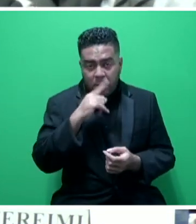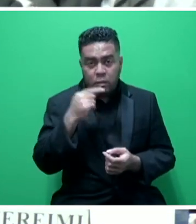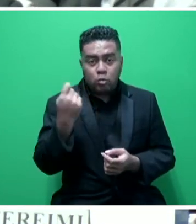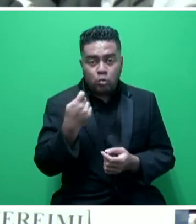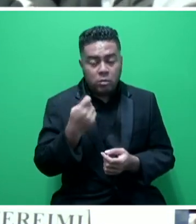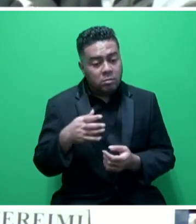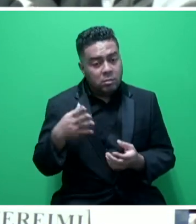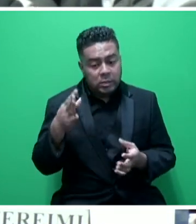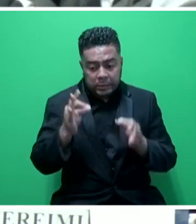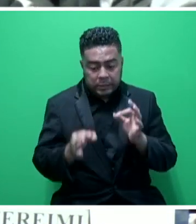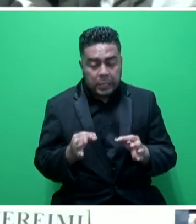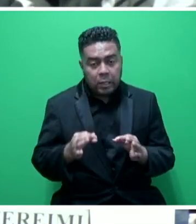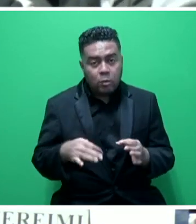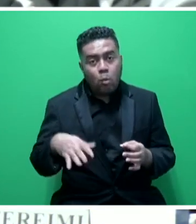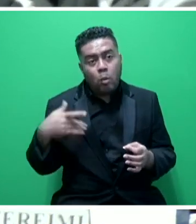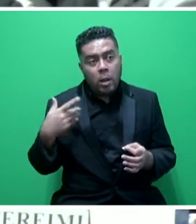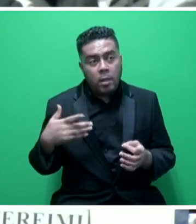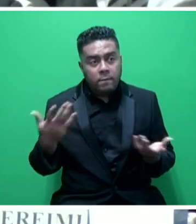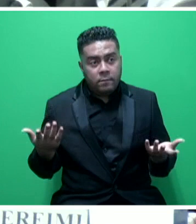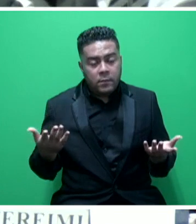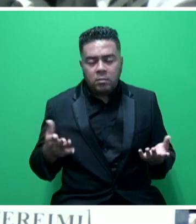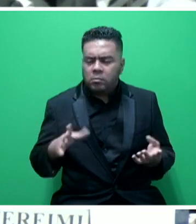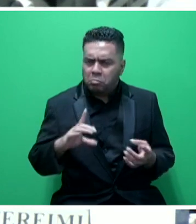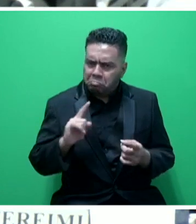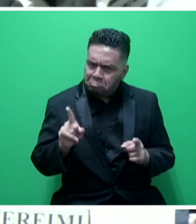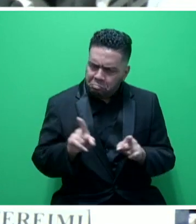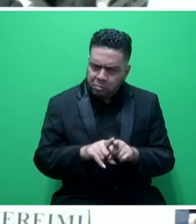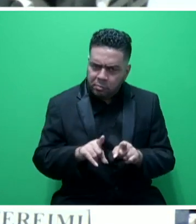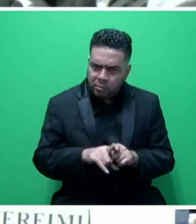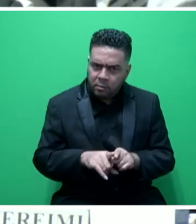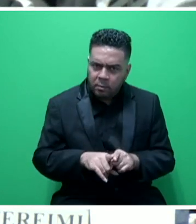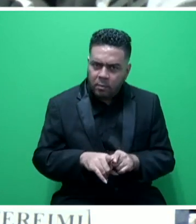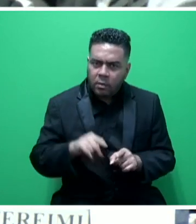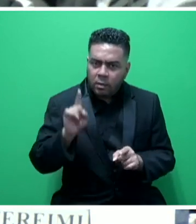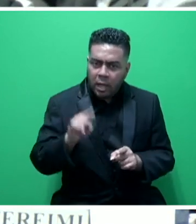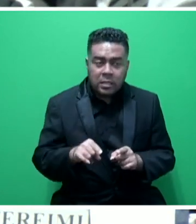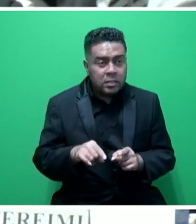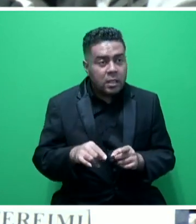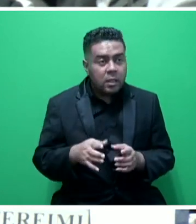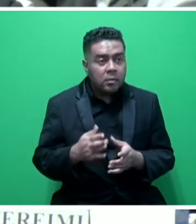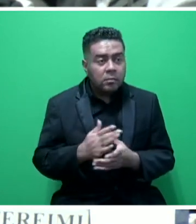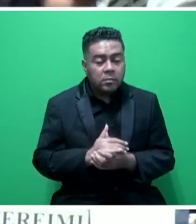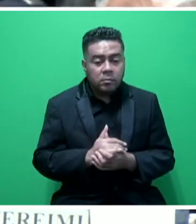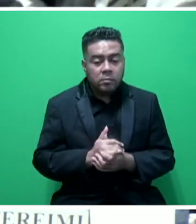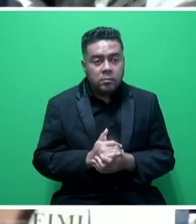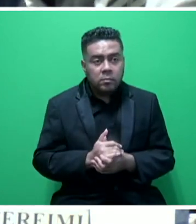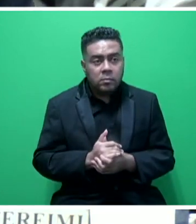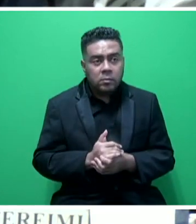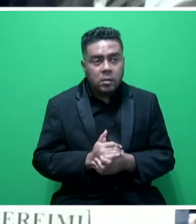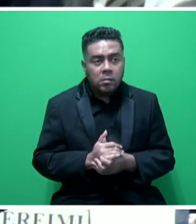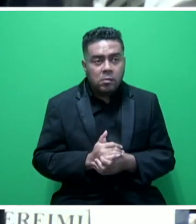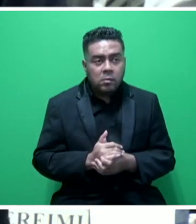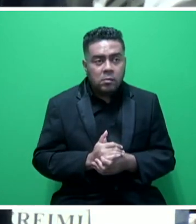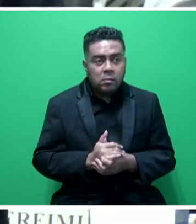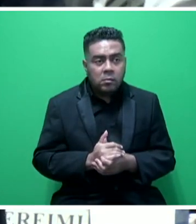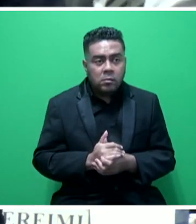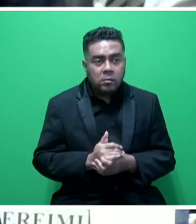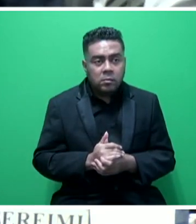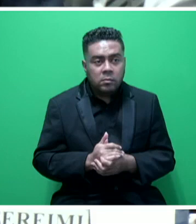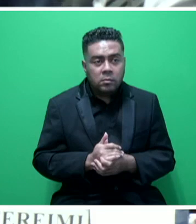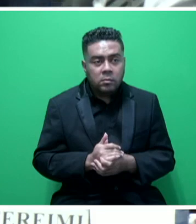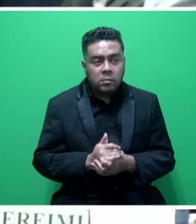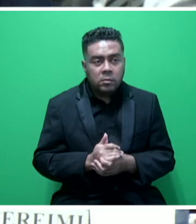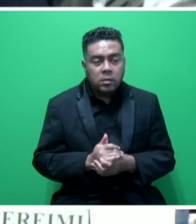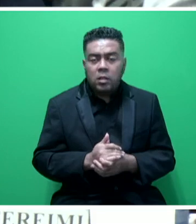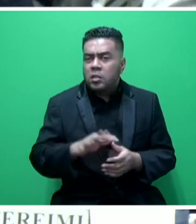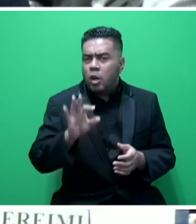live, then so be it, because that is the democracy that we are in. Not the